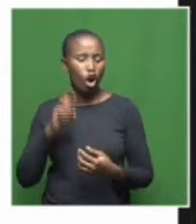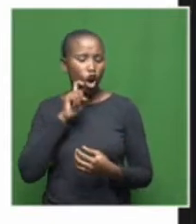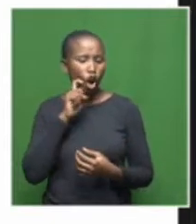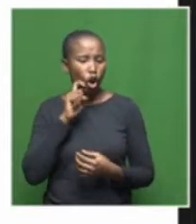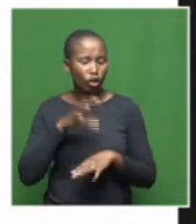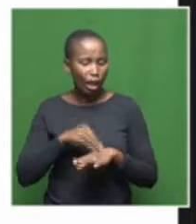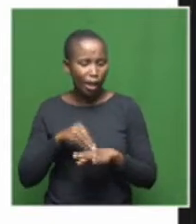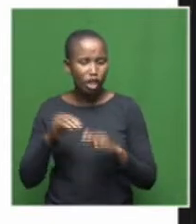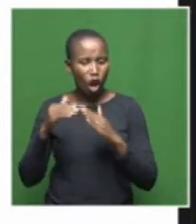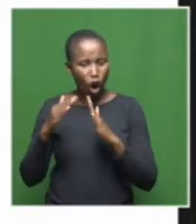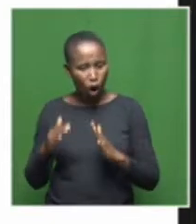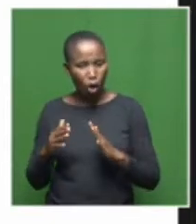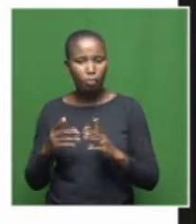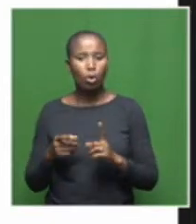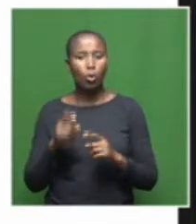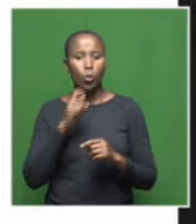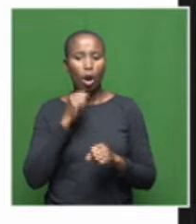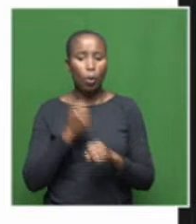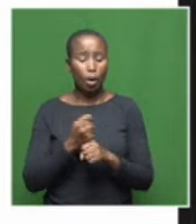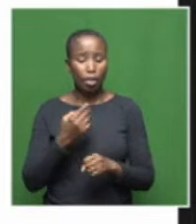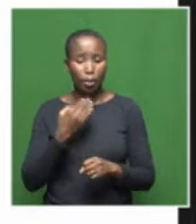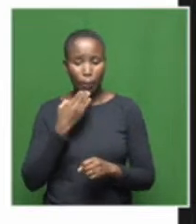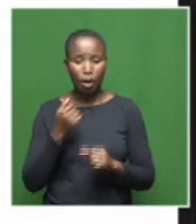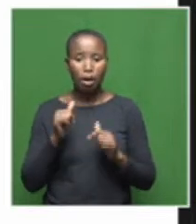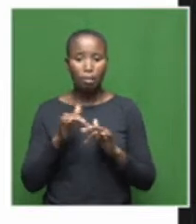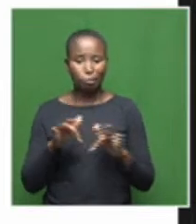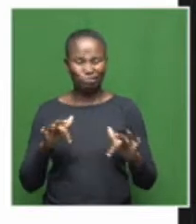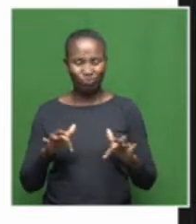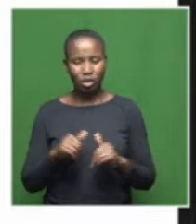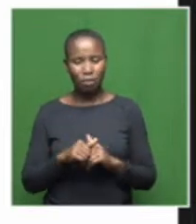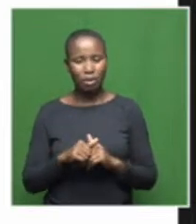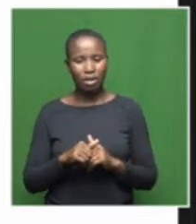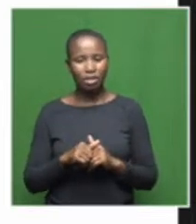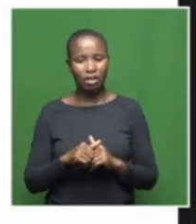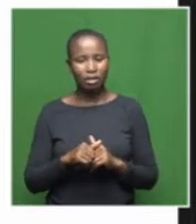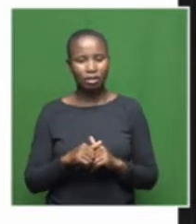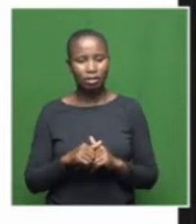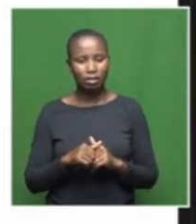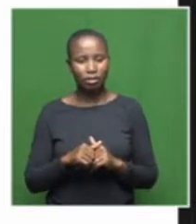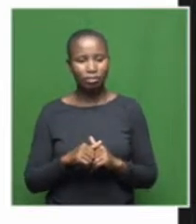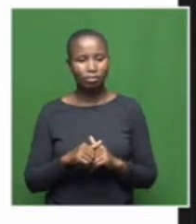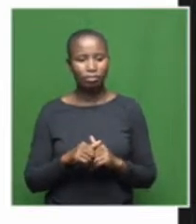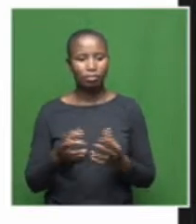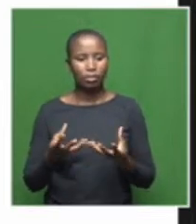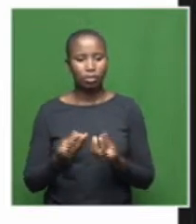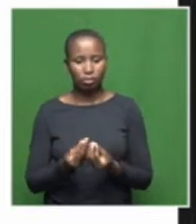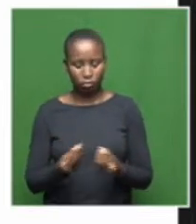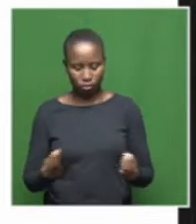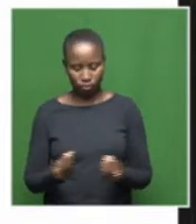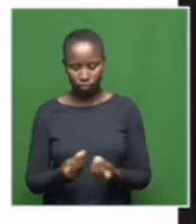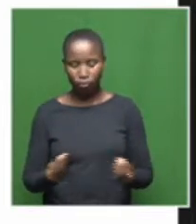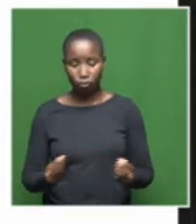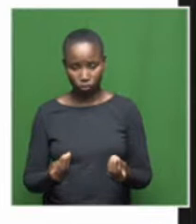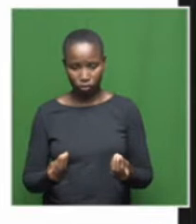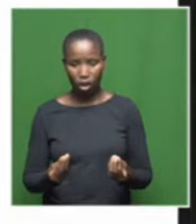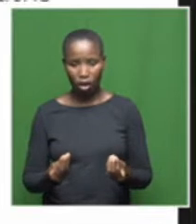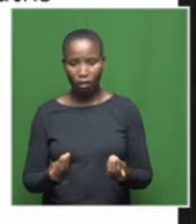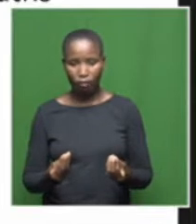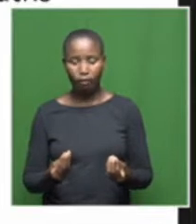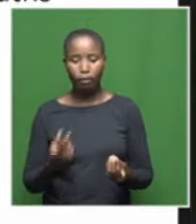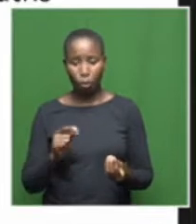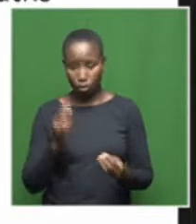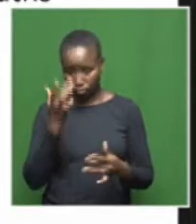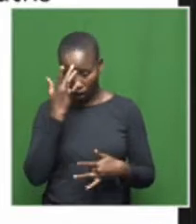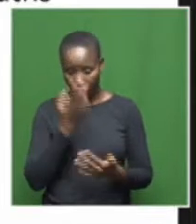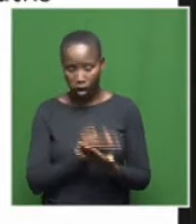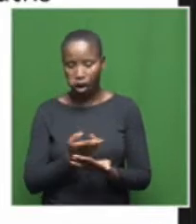and some of our pediatric colleagues around the country to develop a pediatric registry on DATCO so that they can collect more detailed information on children who are